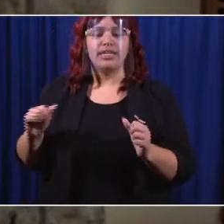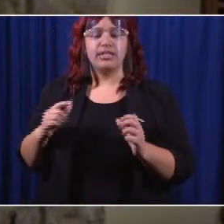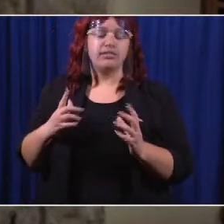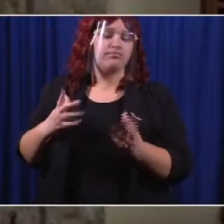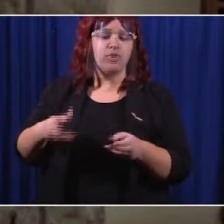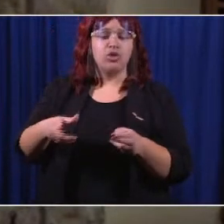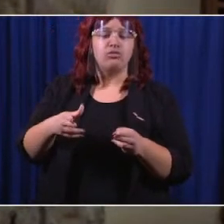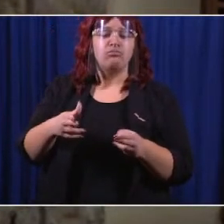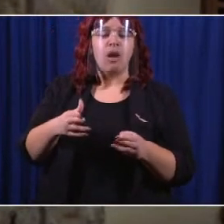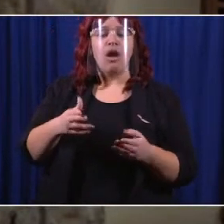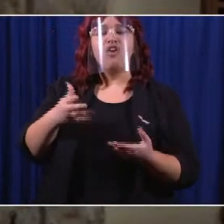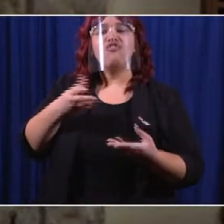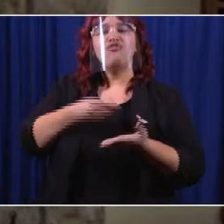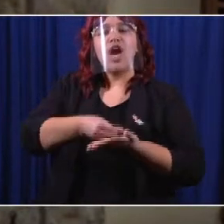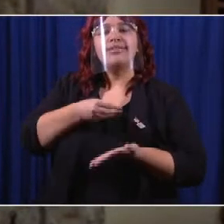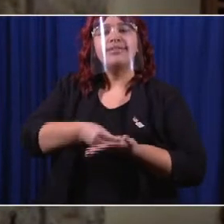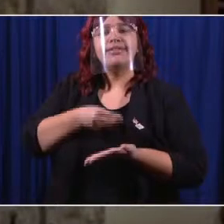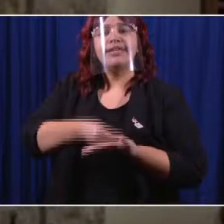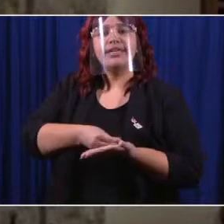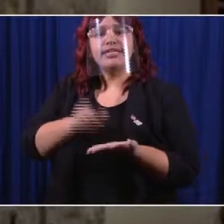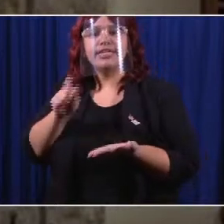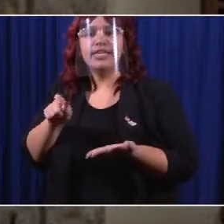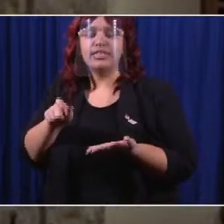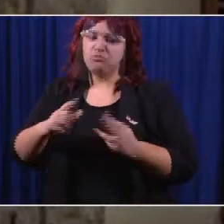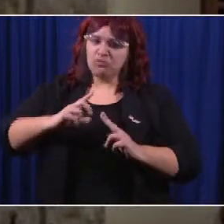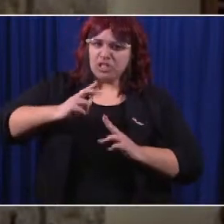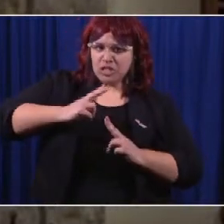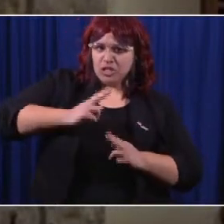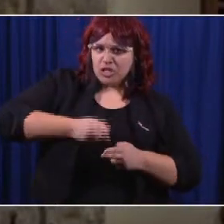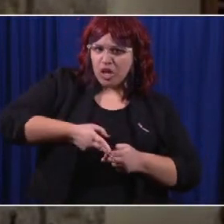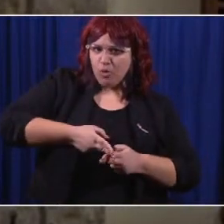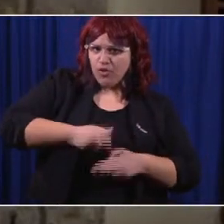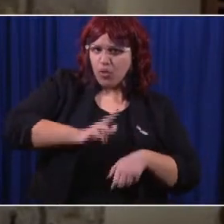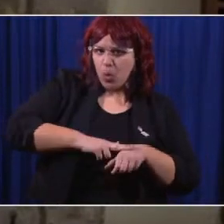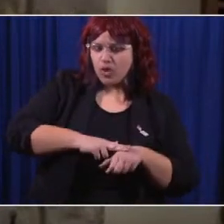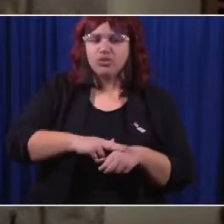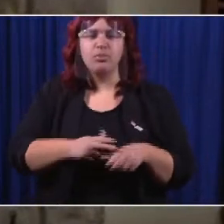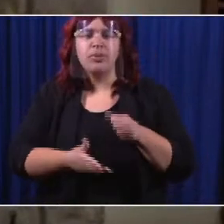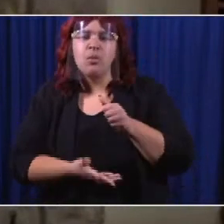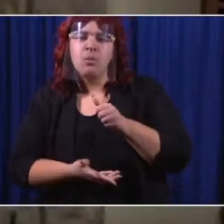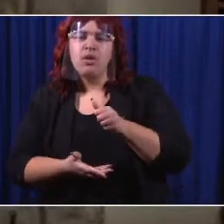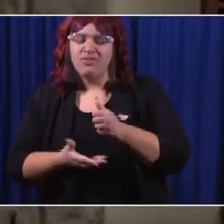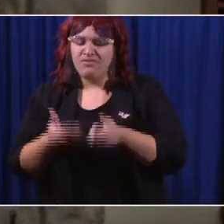it be with regards to tracking or anything else? Well,